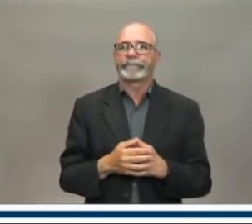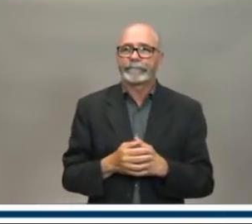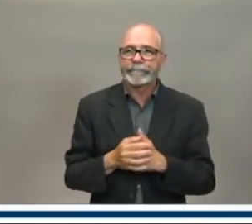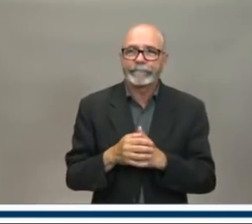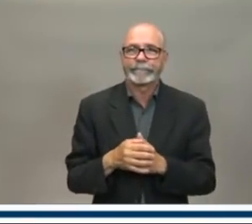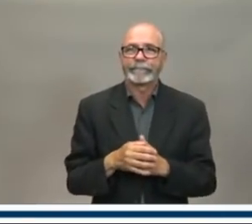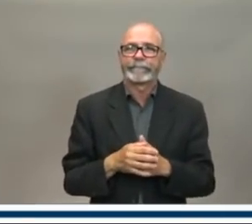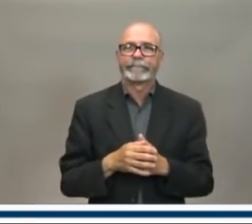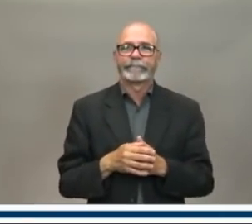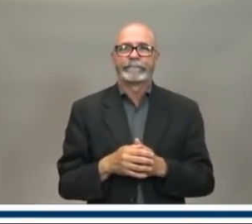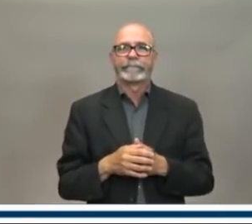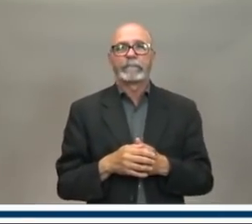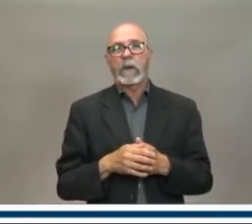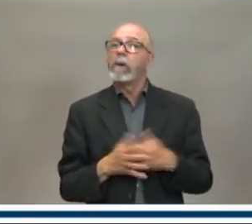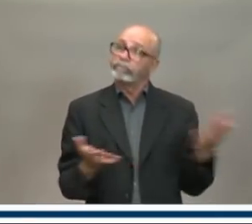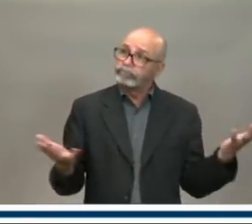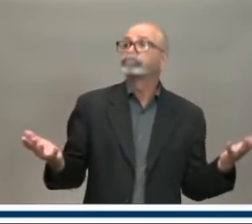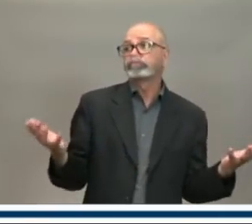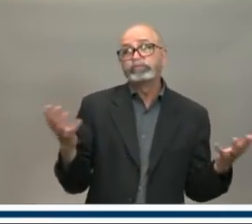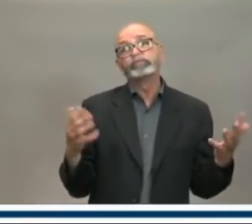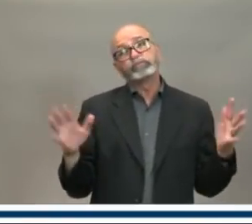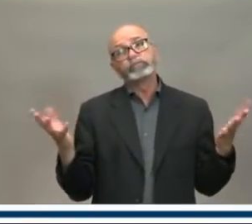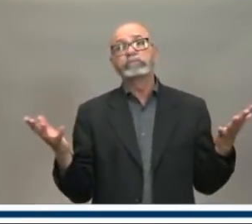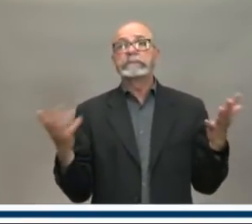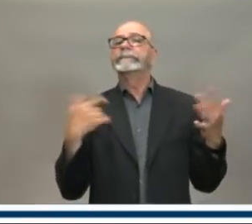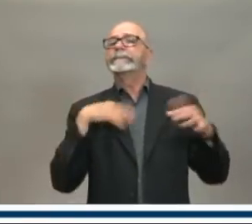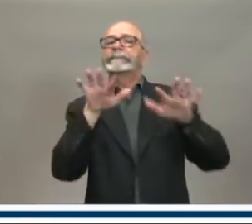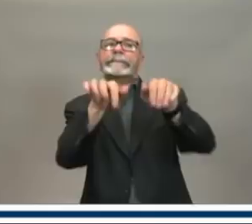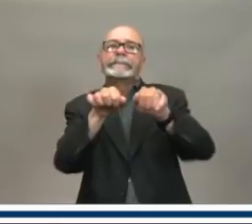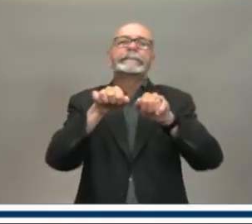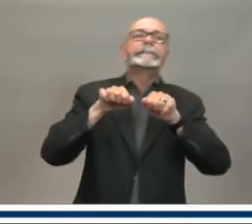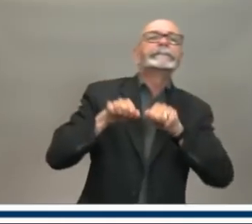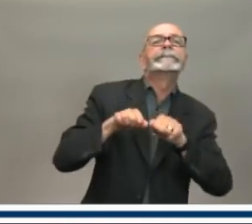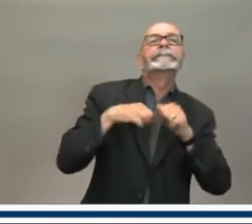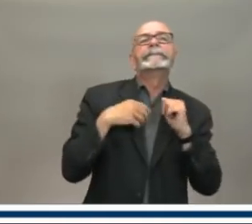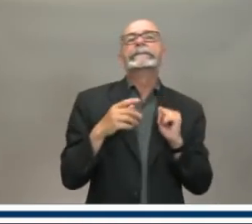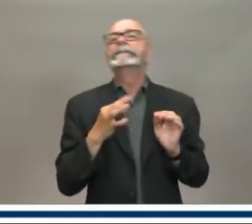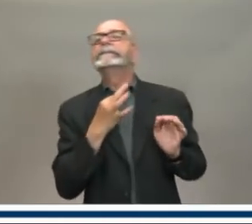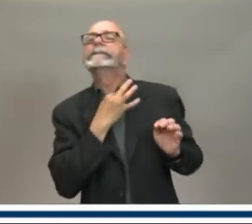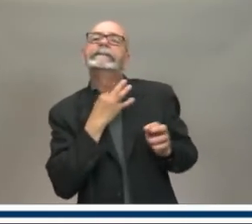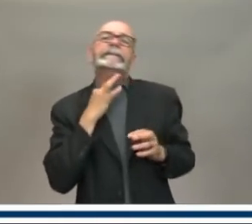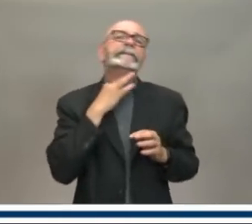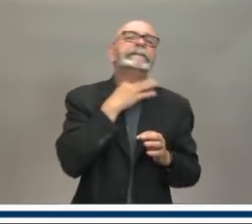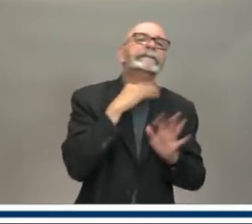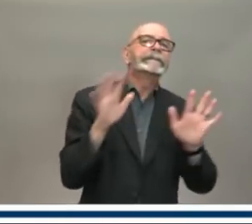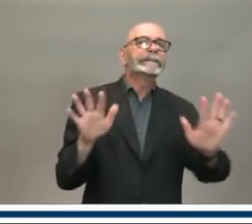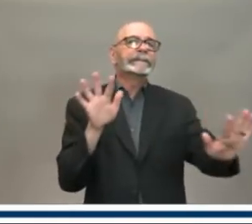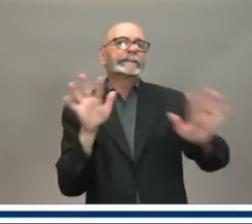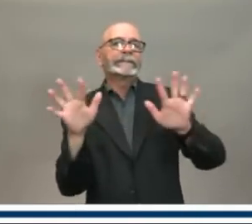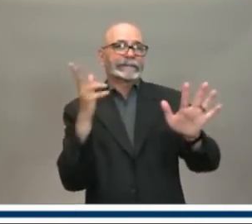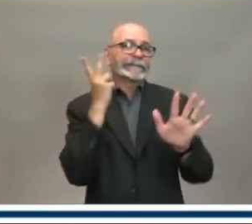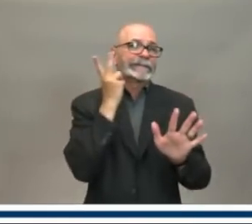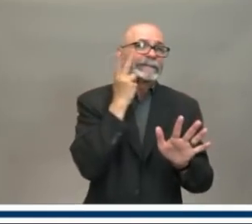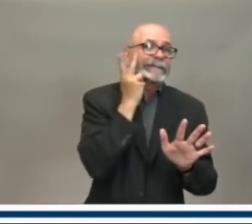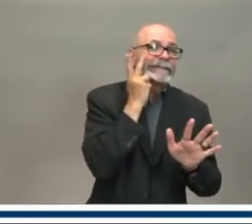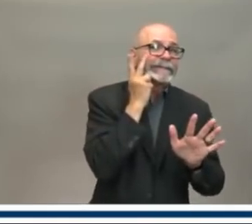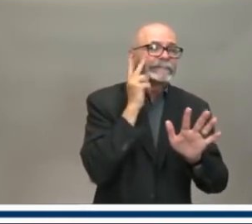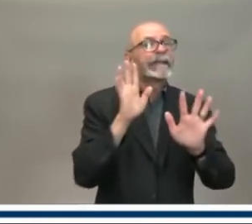we continue to look forward and things look positive, I want people to understand